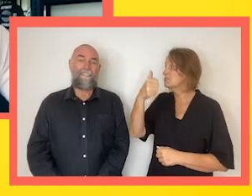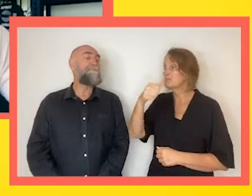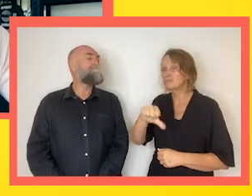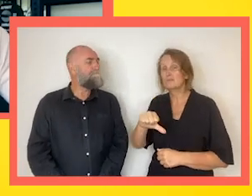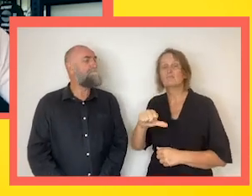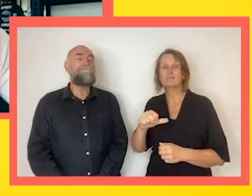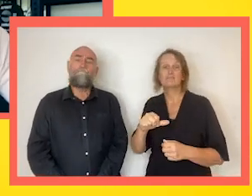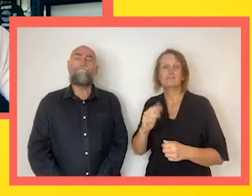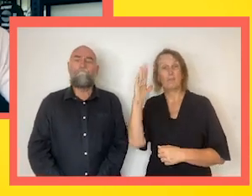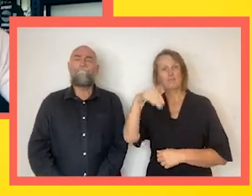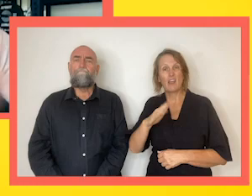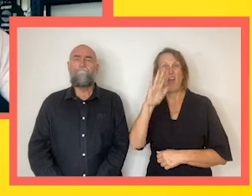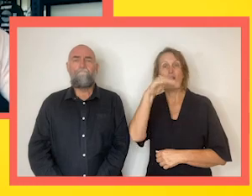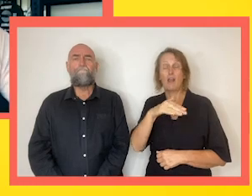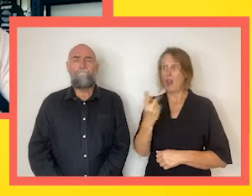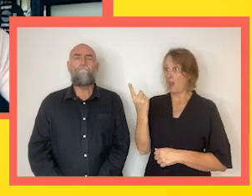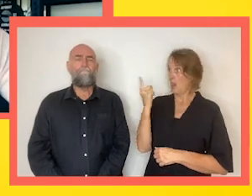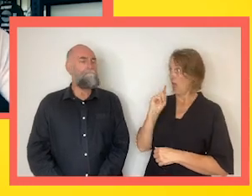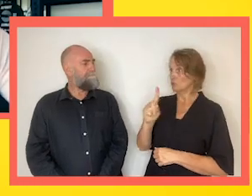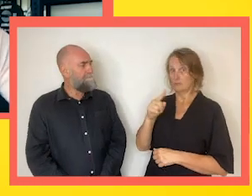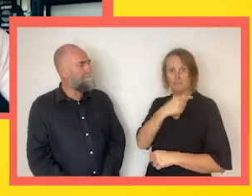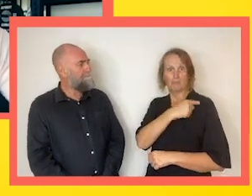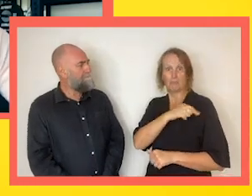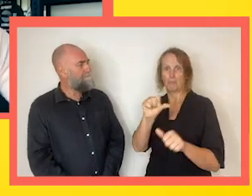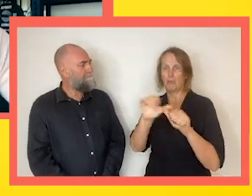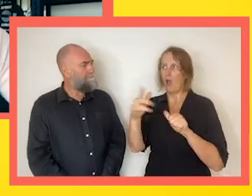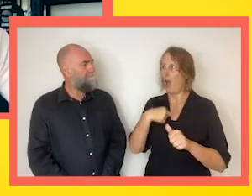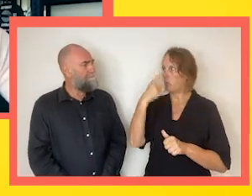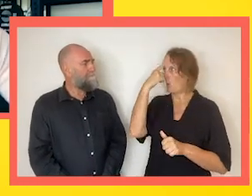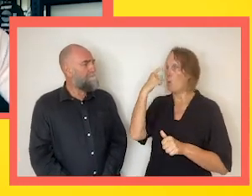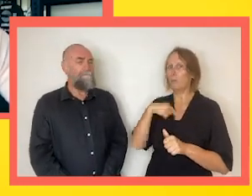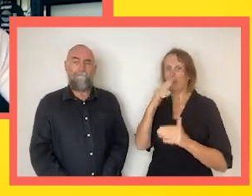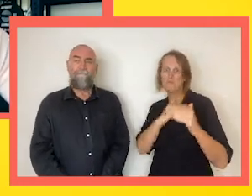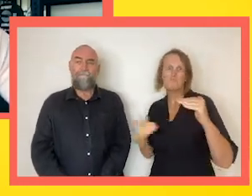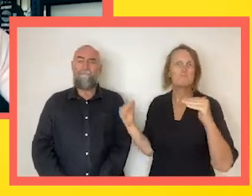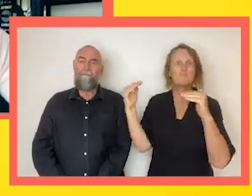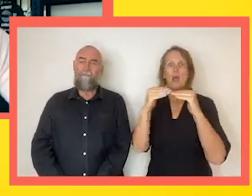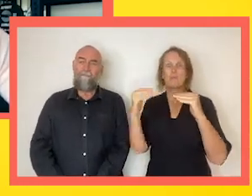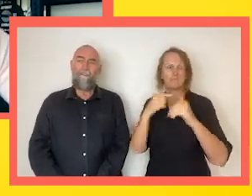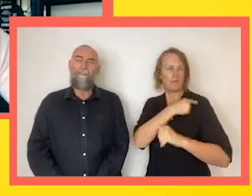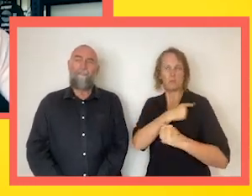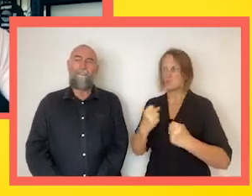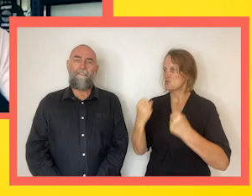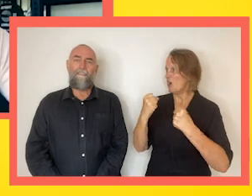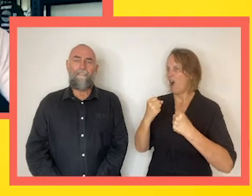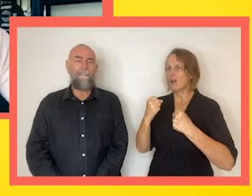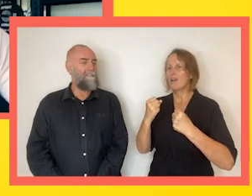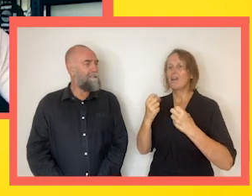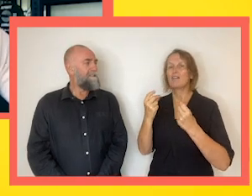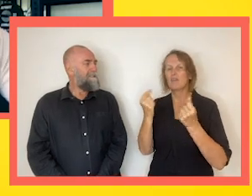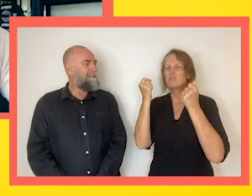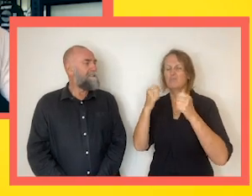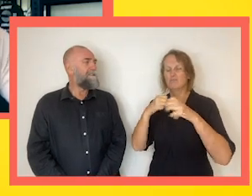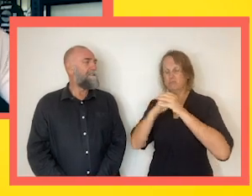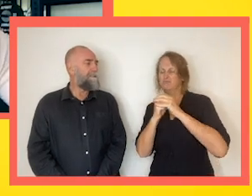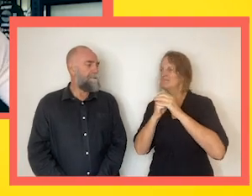right? Sports up and down. So it was fantastic at the end of the last year. I was like, I could be back here. I was starting to get the strength numbers back up, and then we had a couple